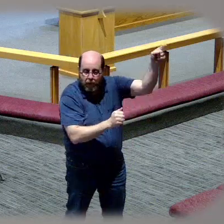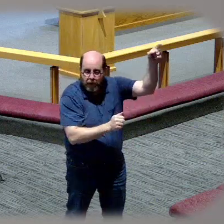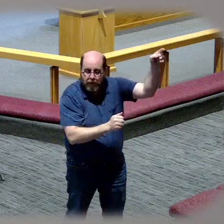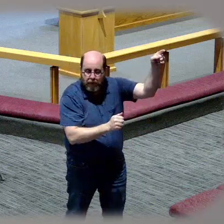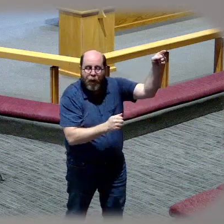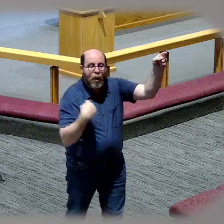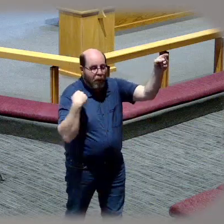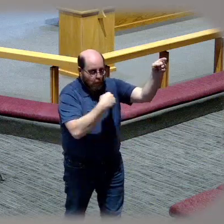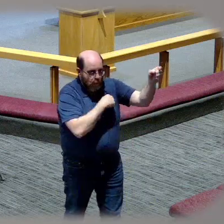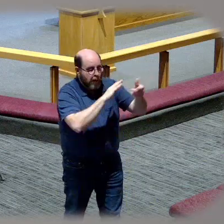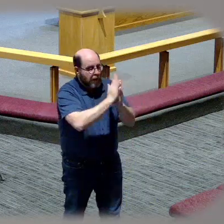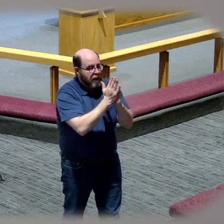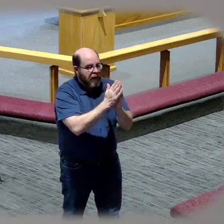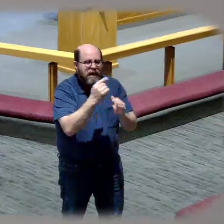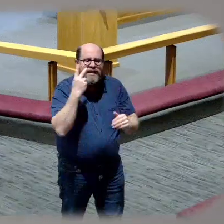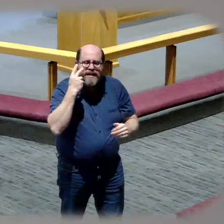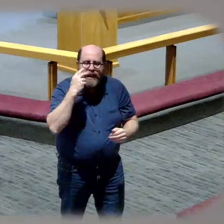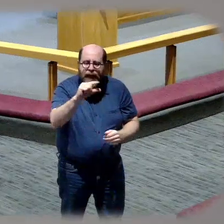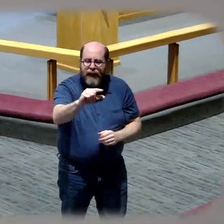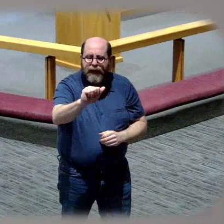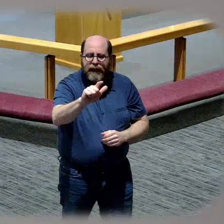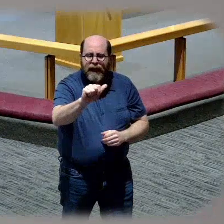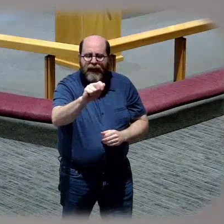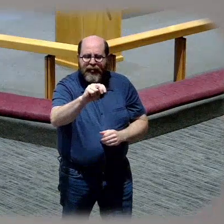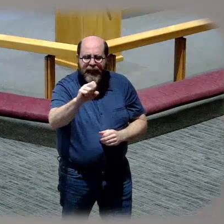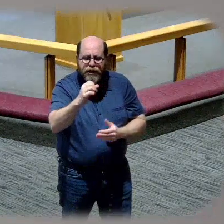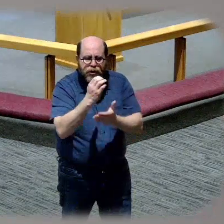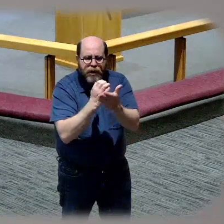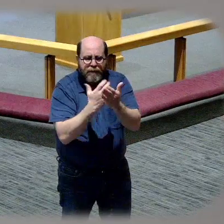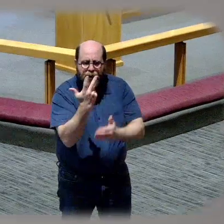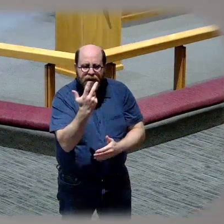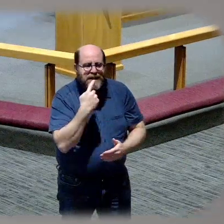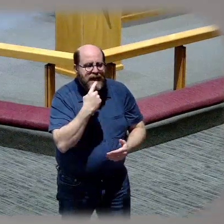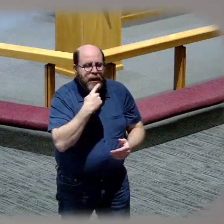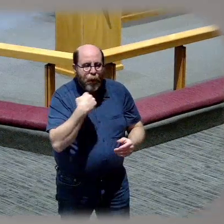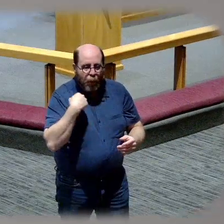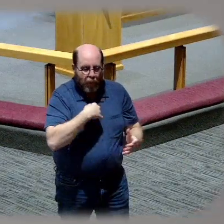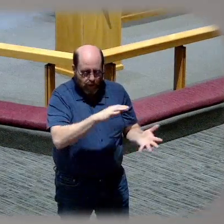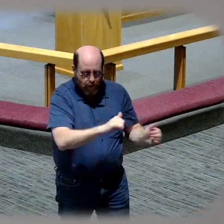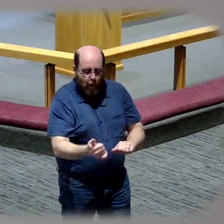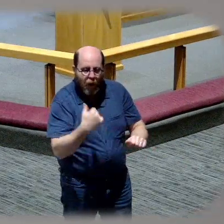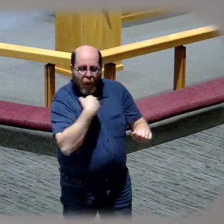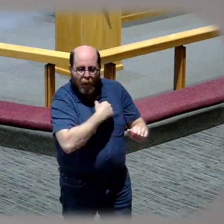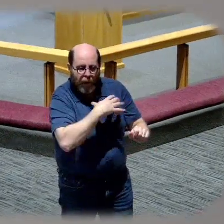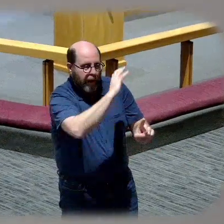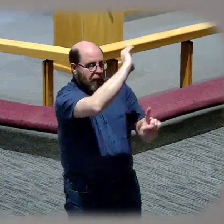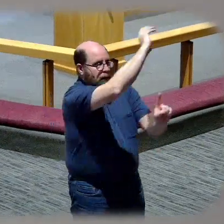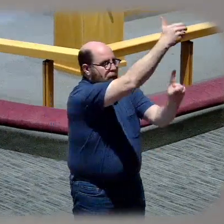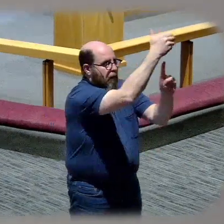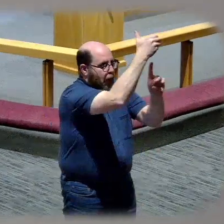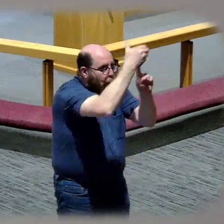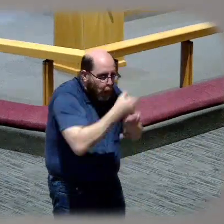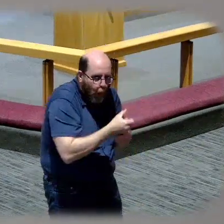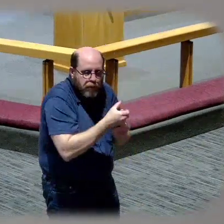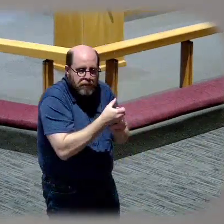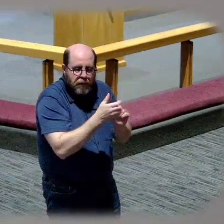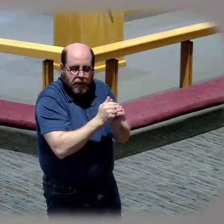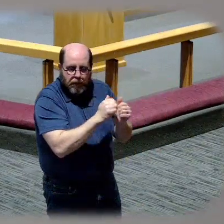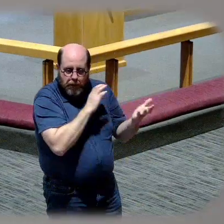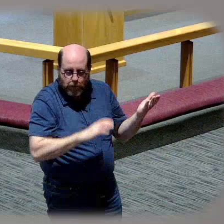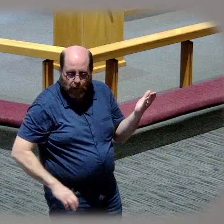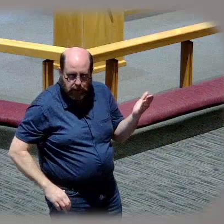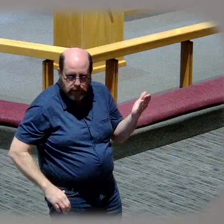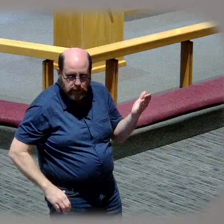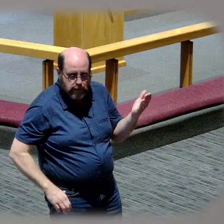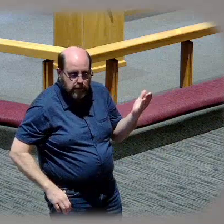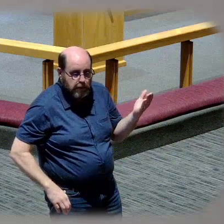in Galatians 3, he talks about being clothed with Christ in our baptism. And it's important for us